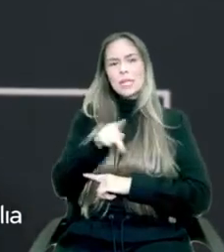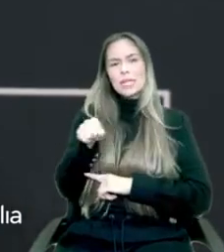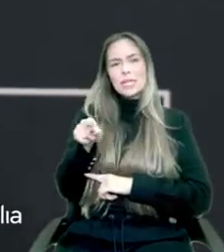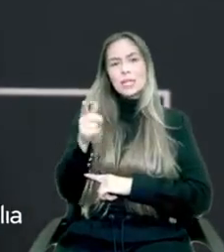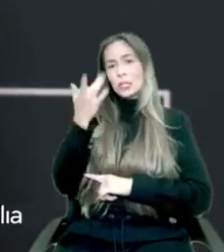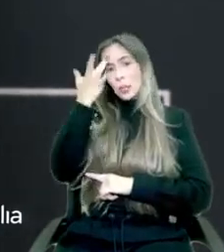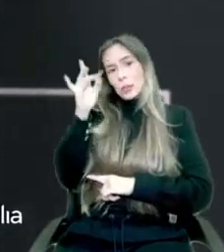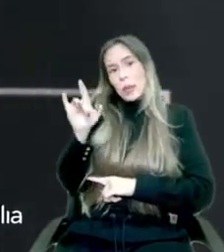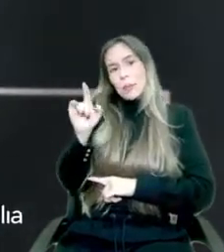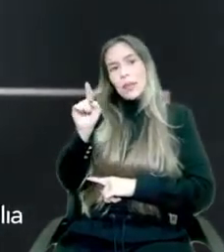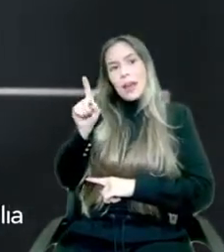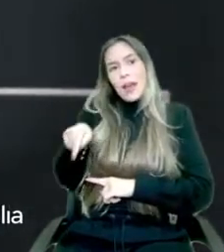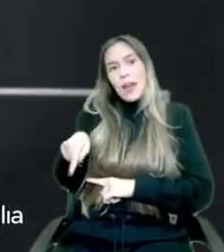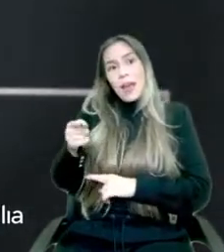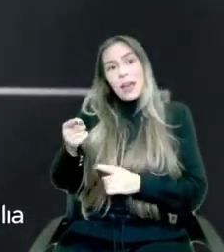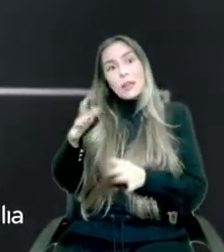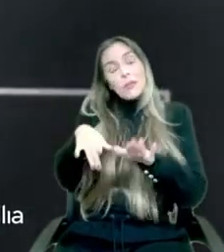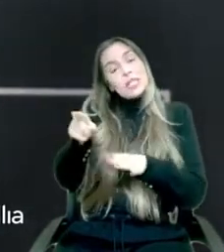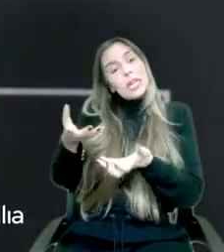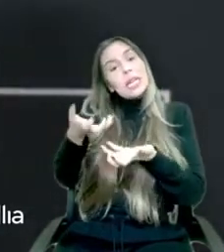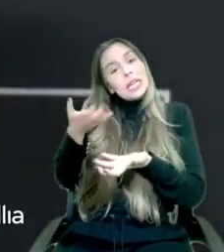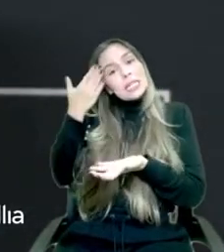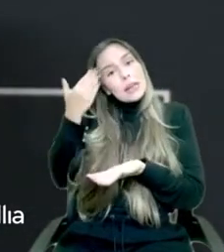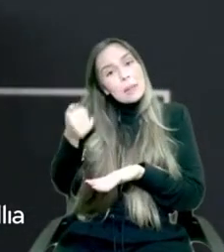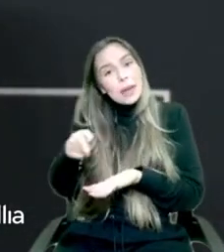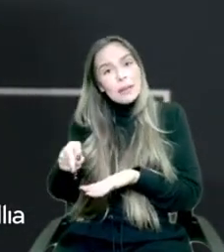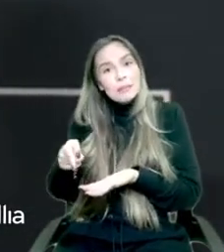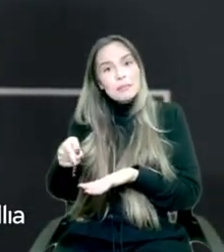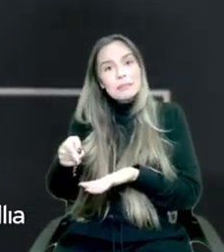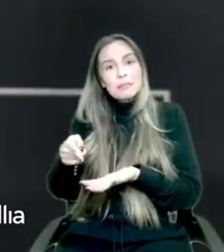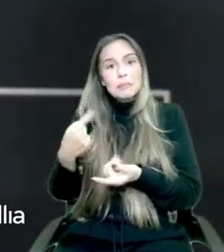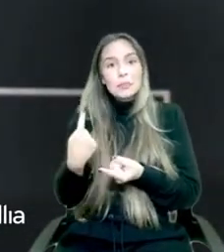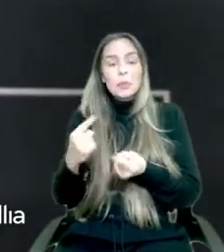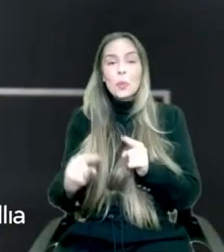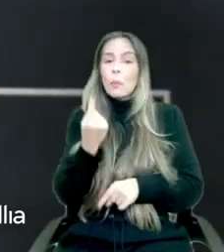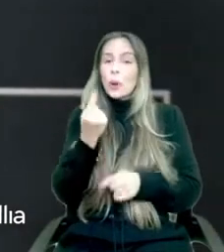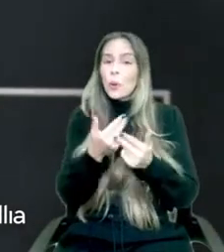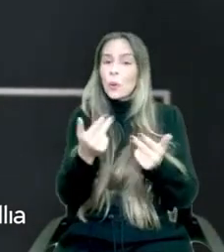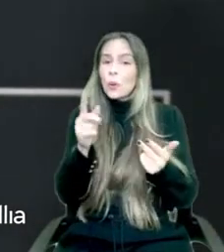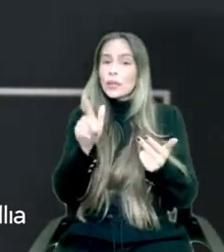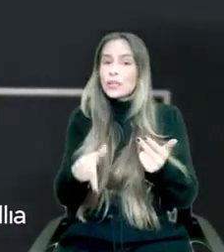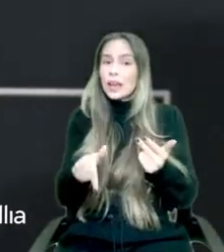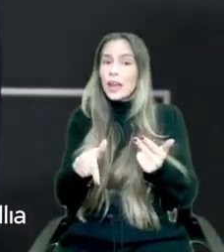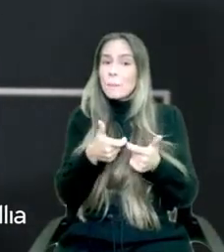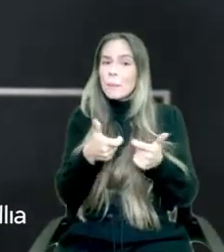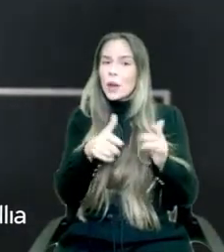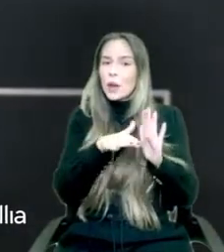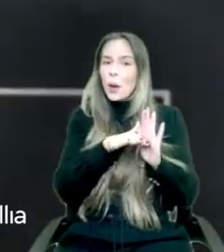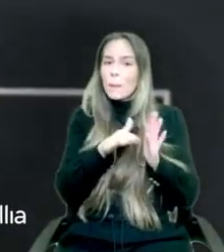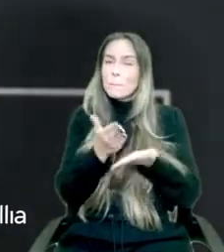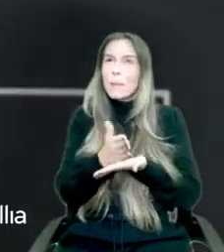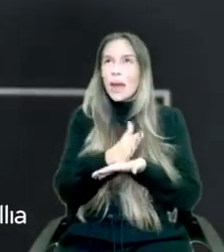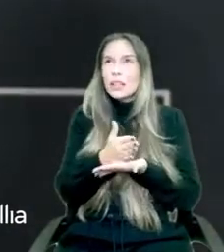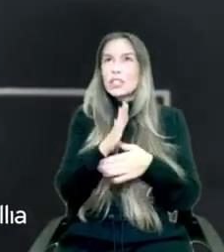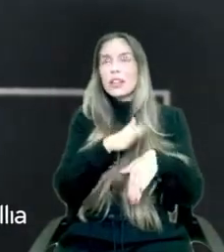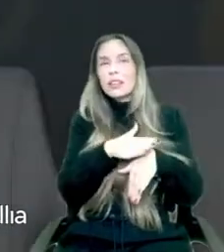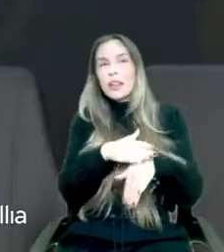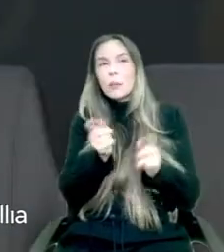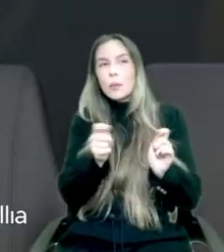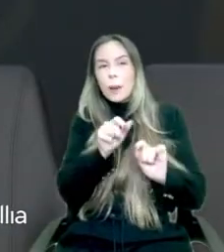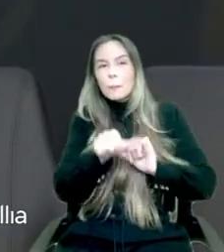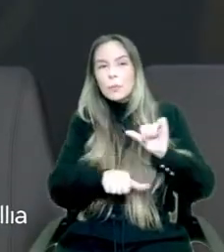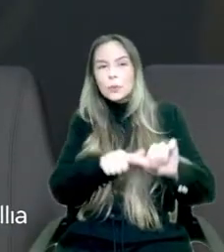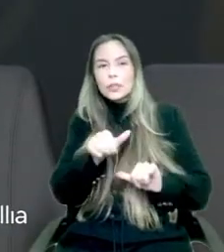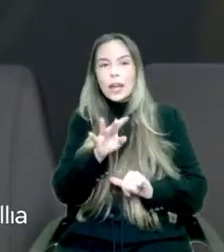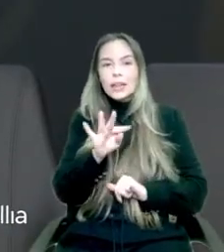he might have wanted to know. And one of them was that our average time to make a change to an IT system, any